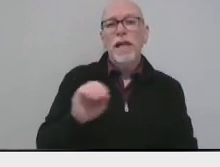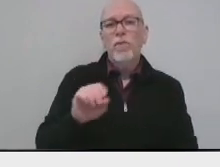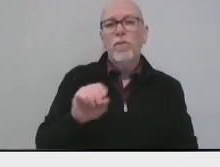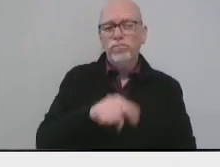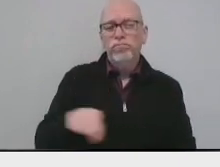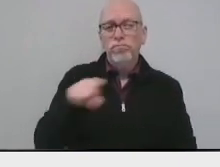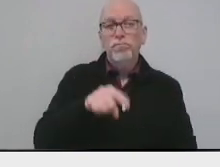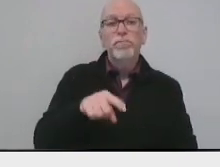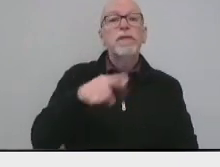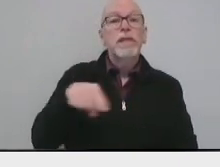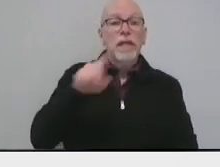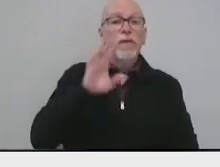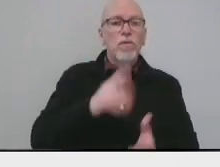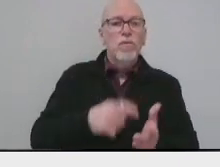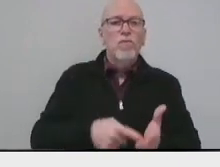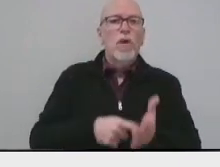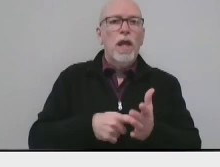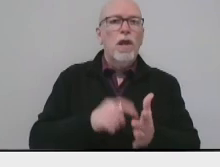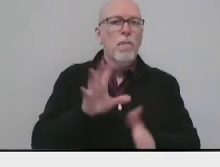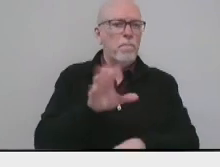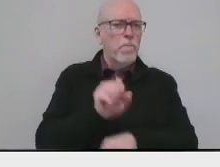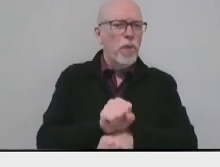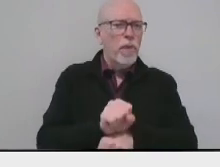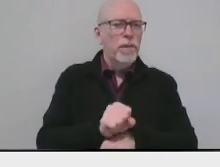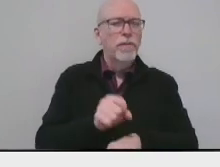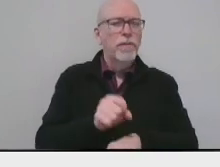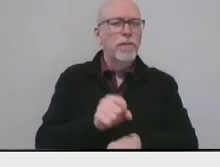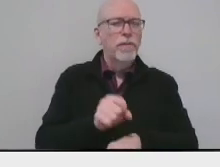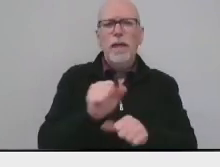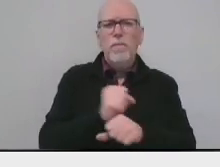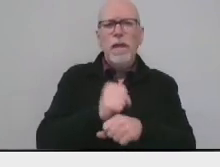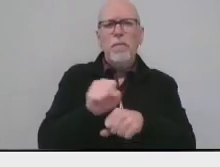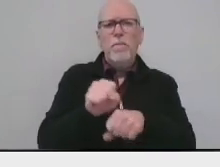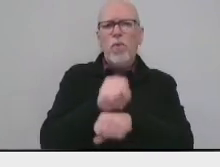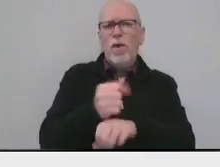require appointments, which can be made in advance by going to